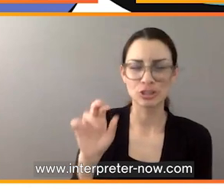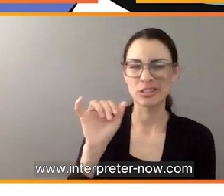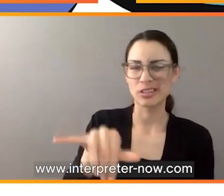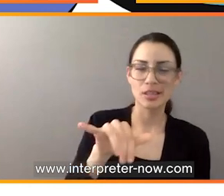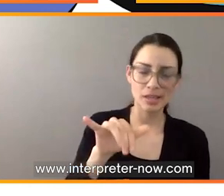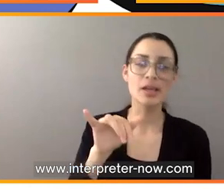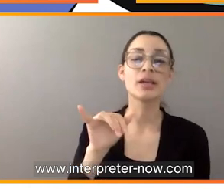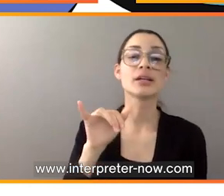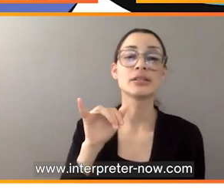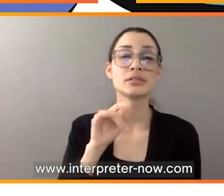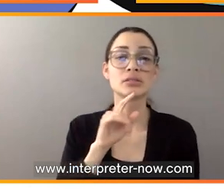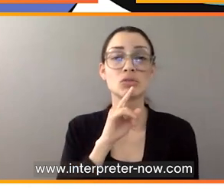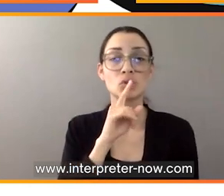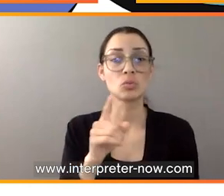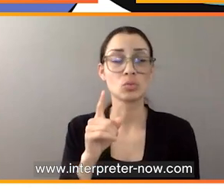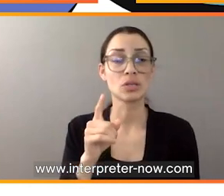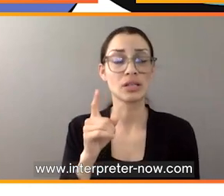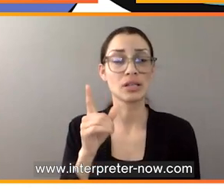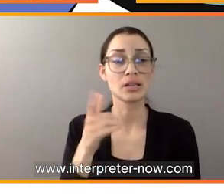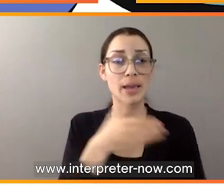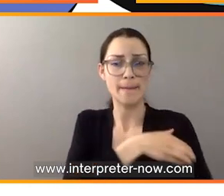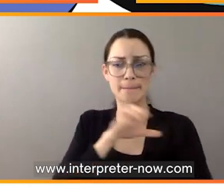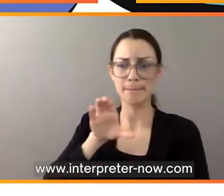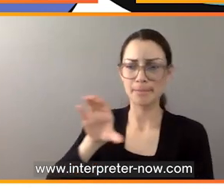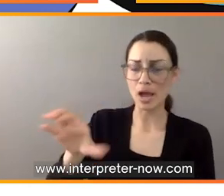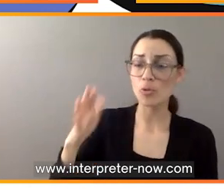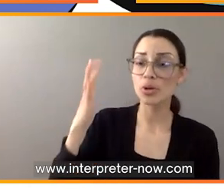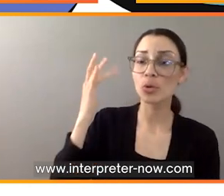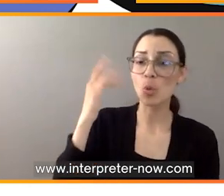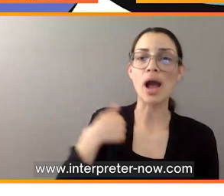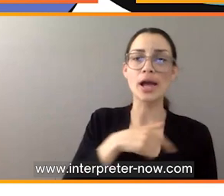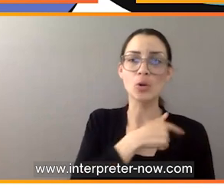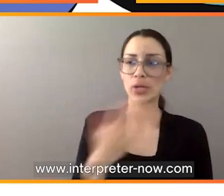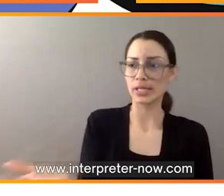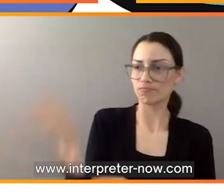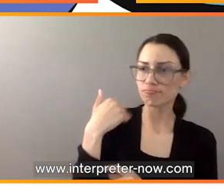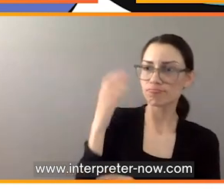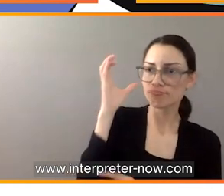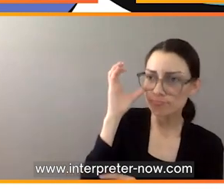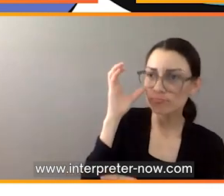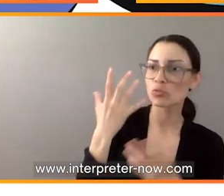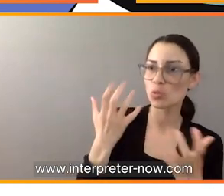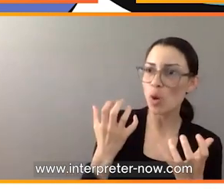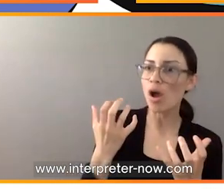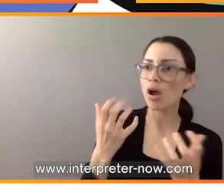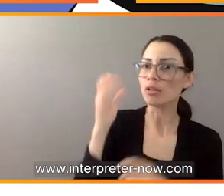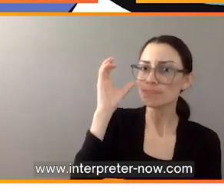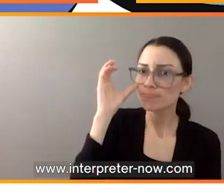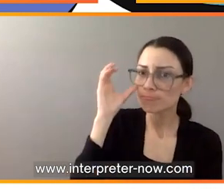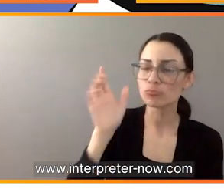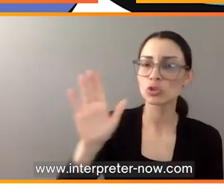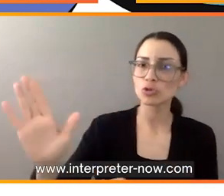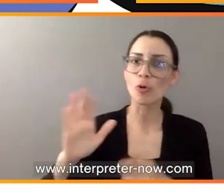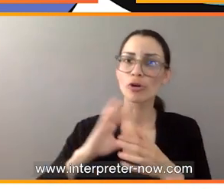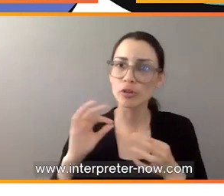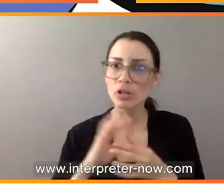right, in the merger that was happening, it was empowering for them because it was about, we want to hear from you. Here's what we're